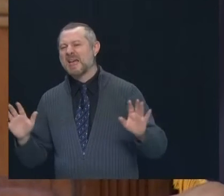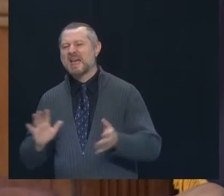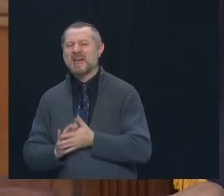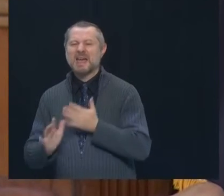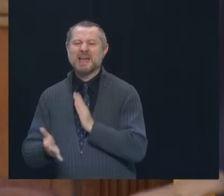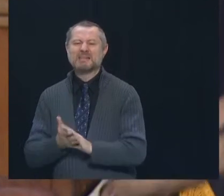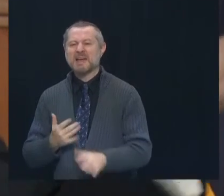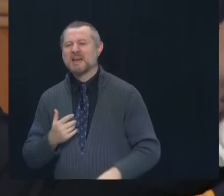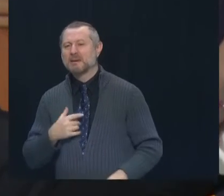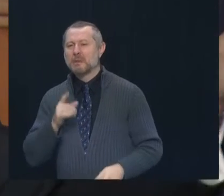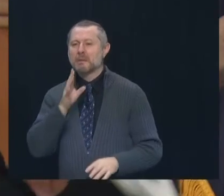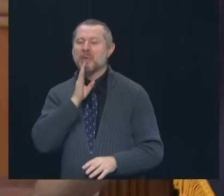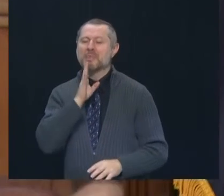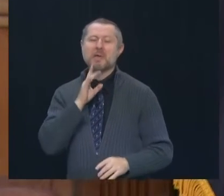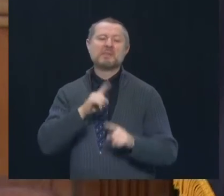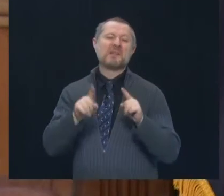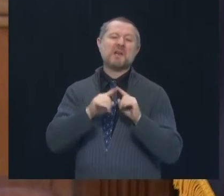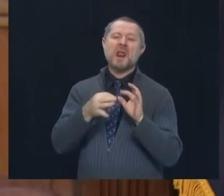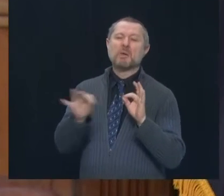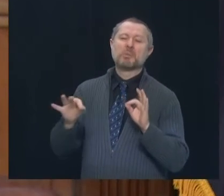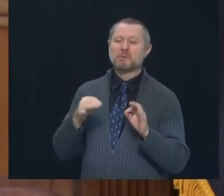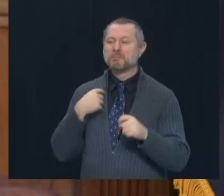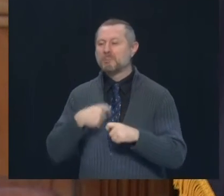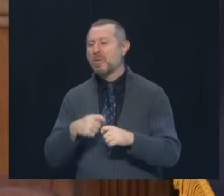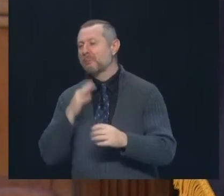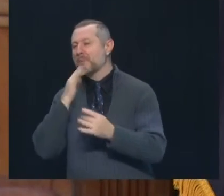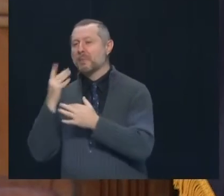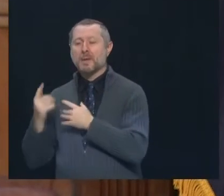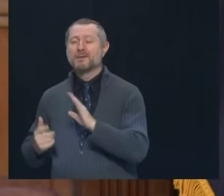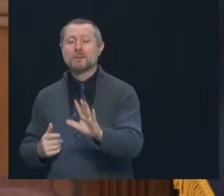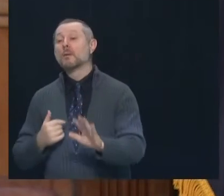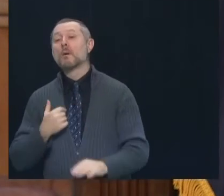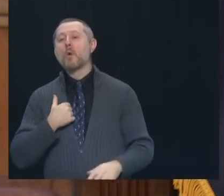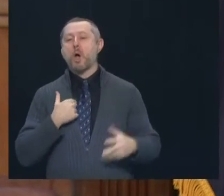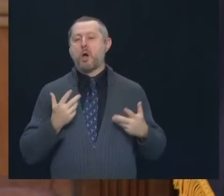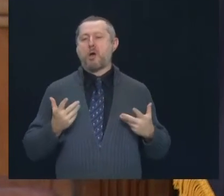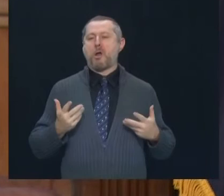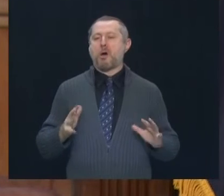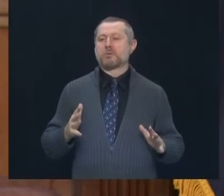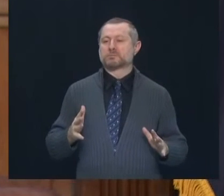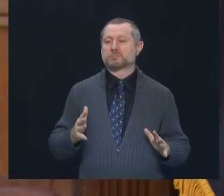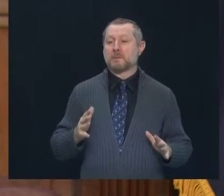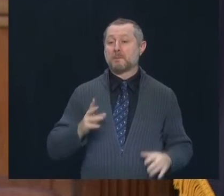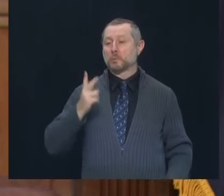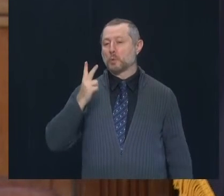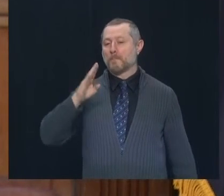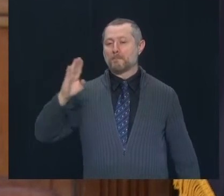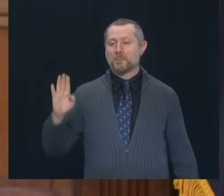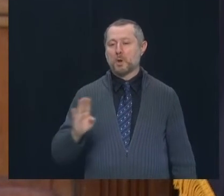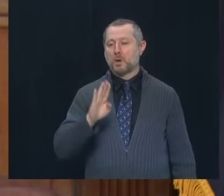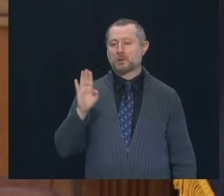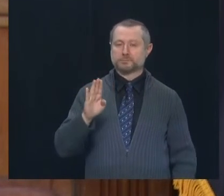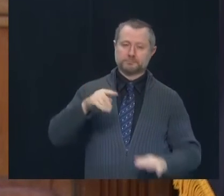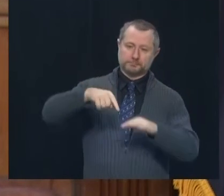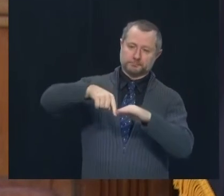We already have a deficit of $2 billion from the previous COVID